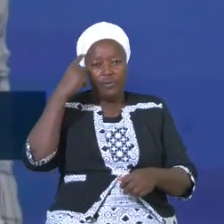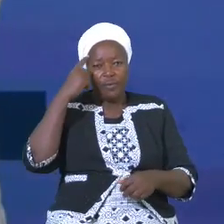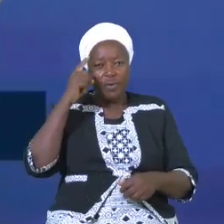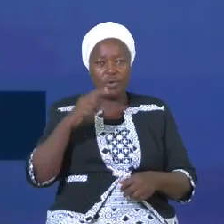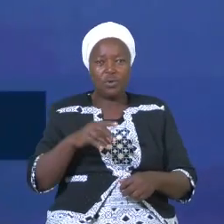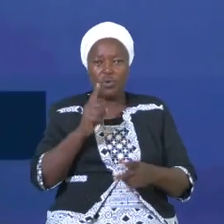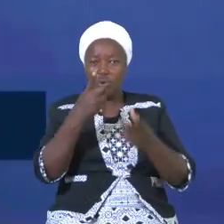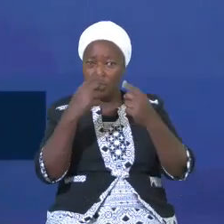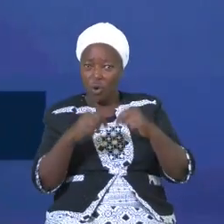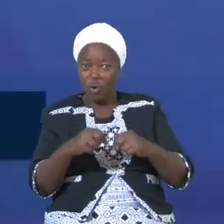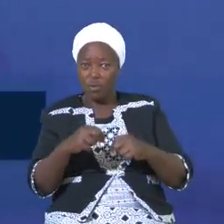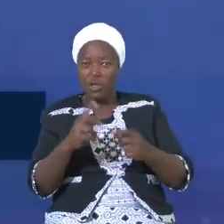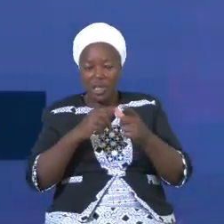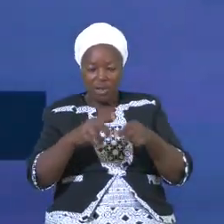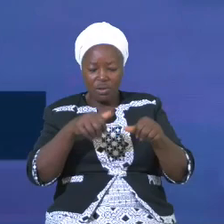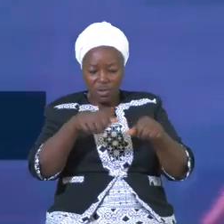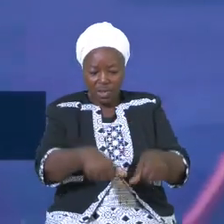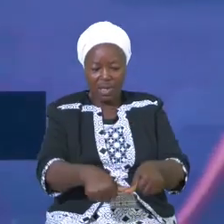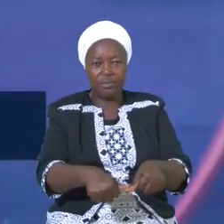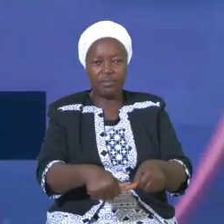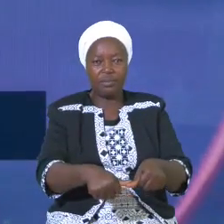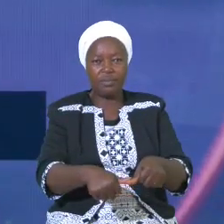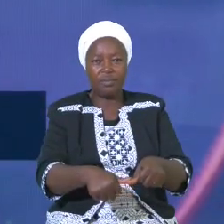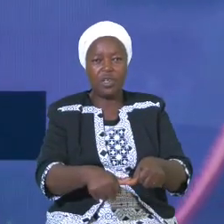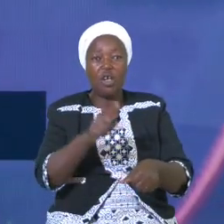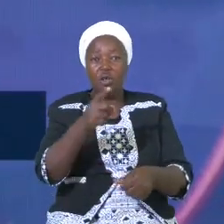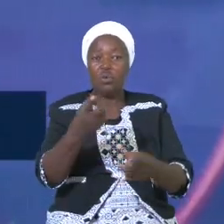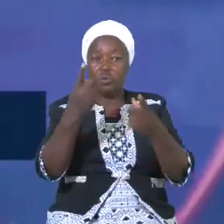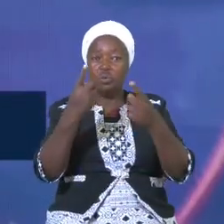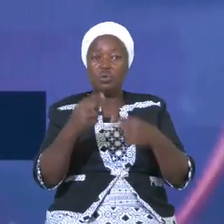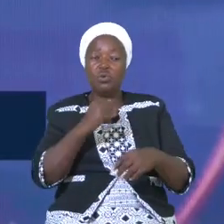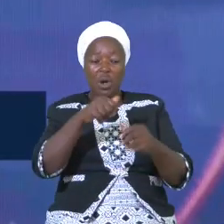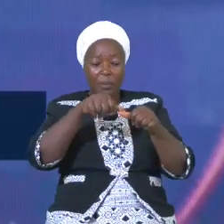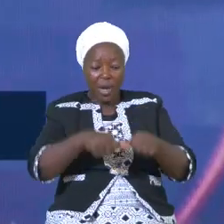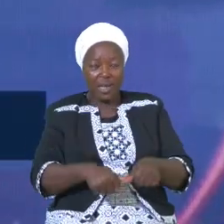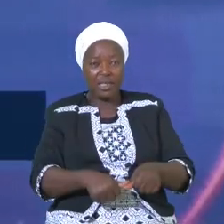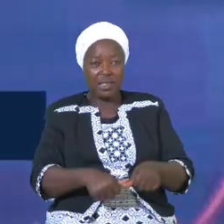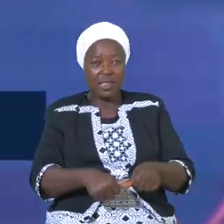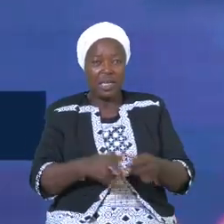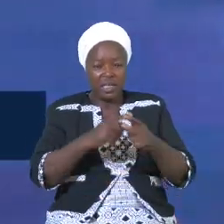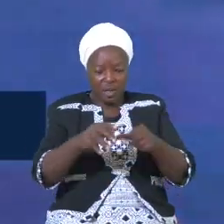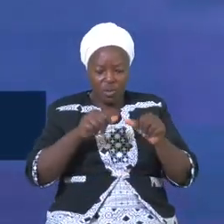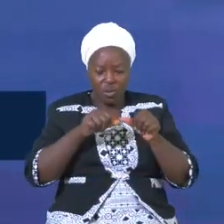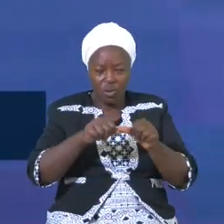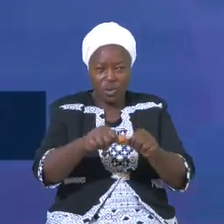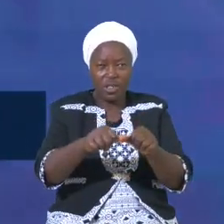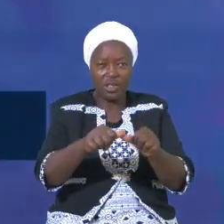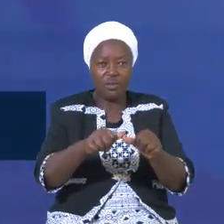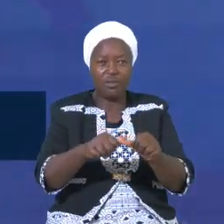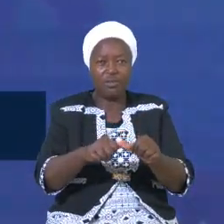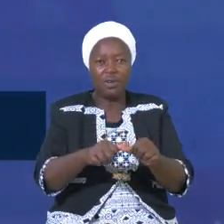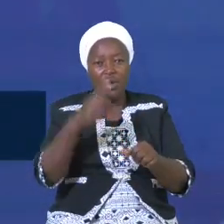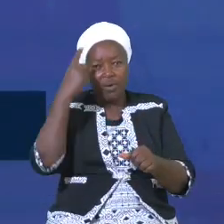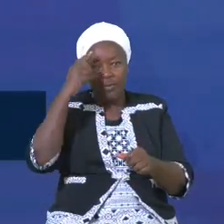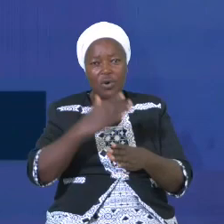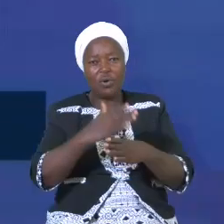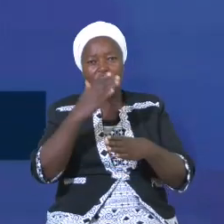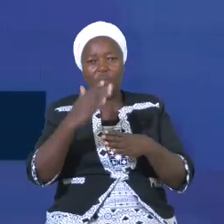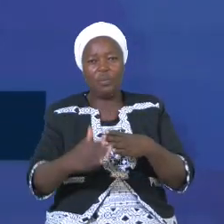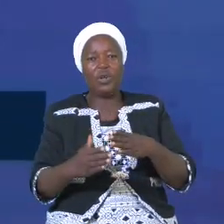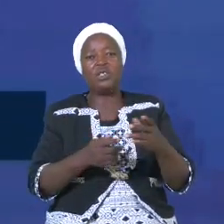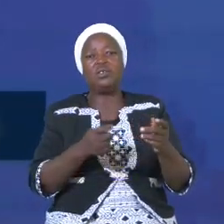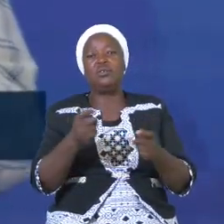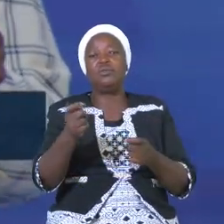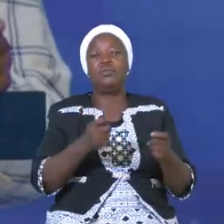you stay you abide you continue for complete dominion